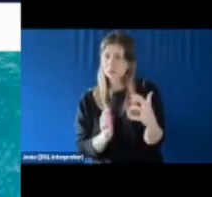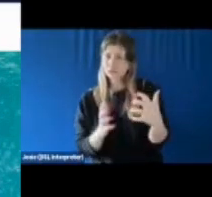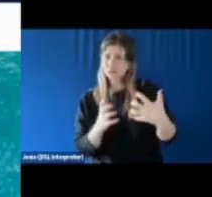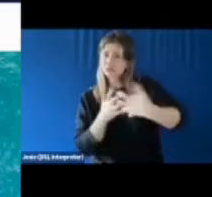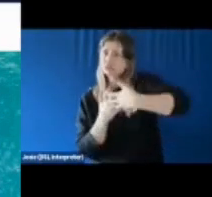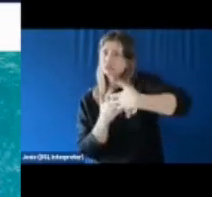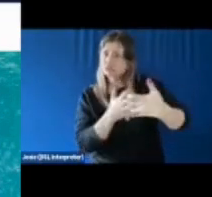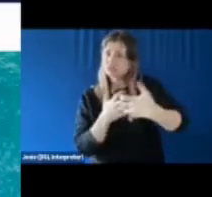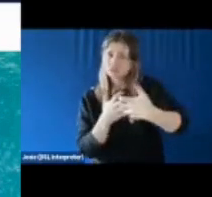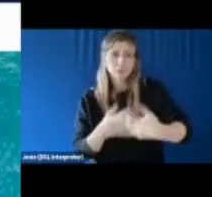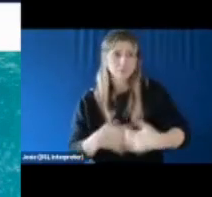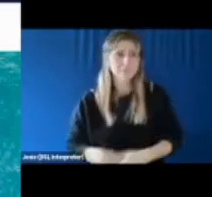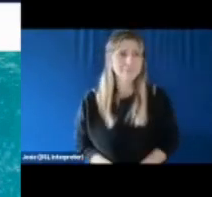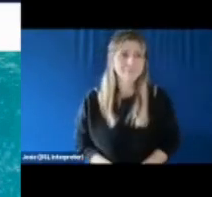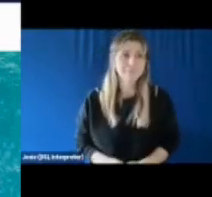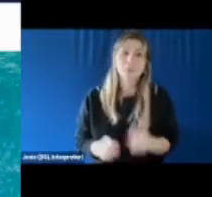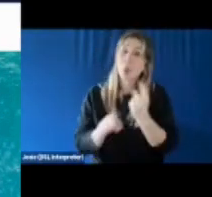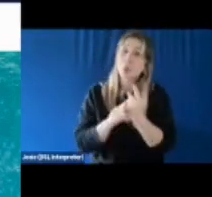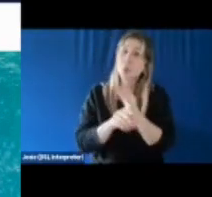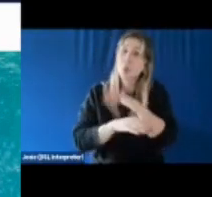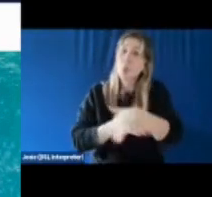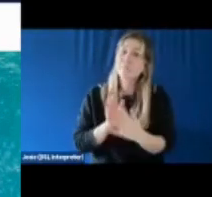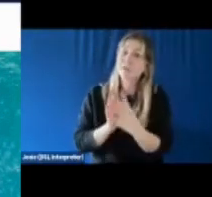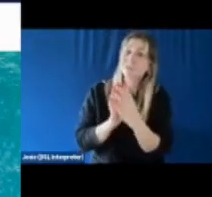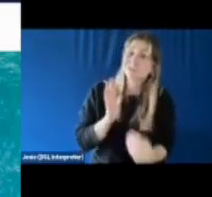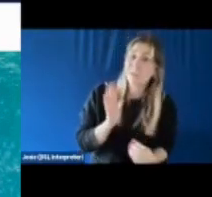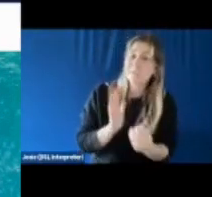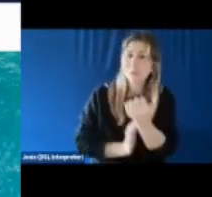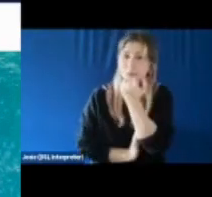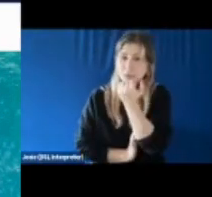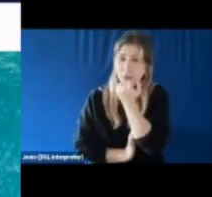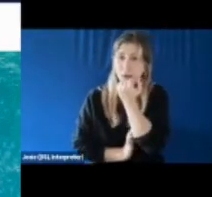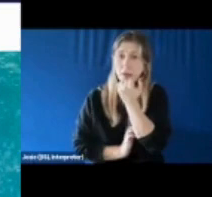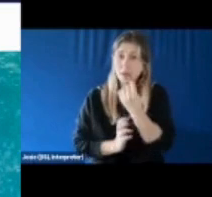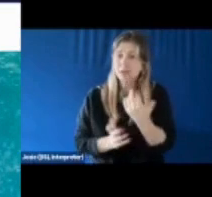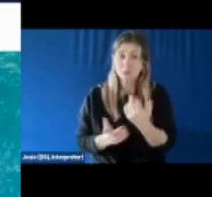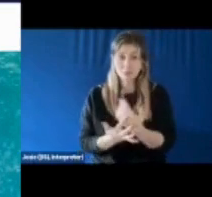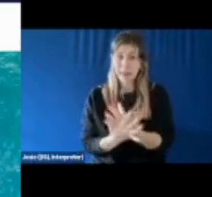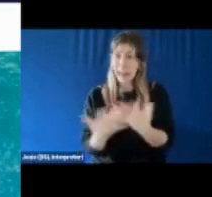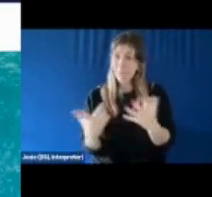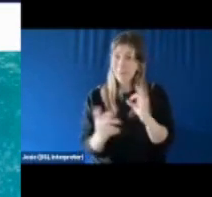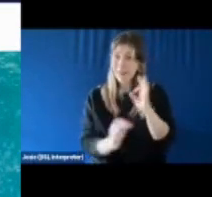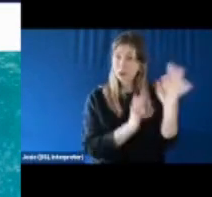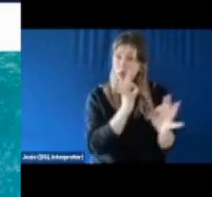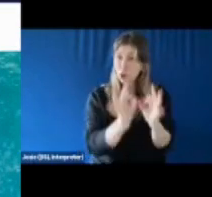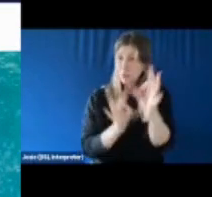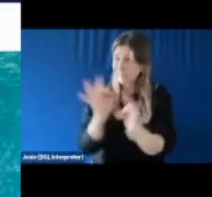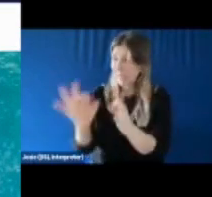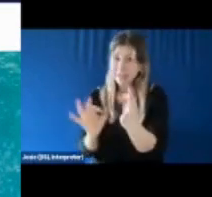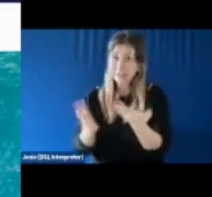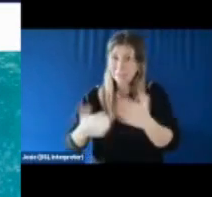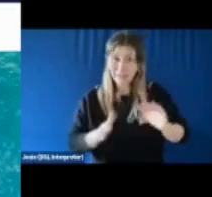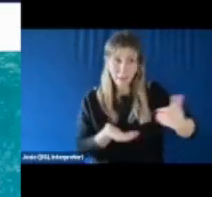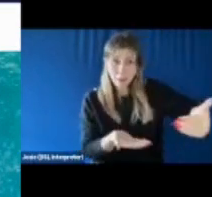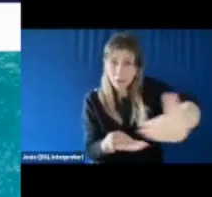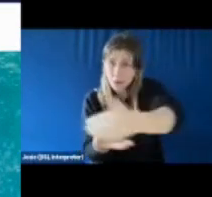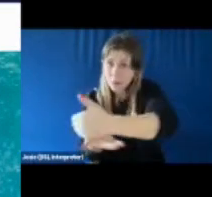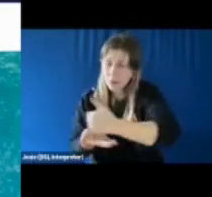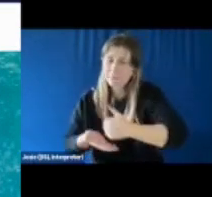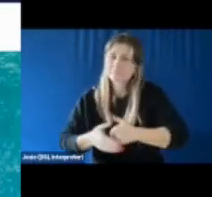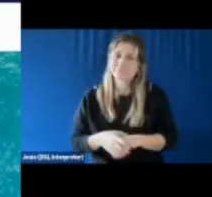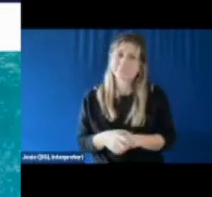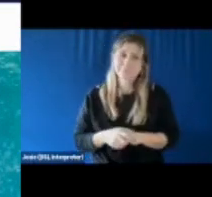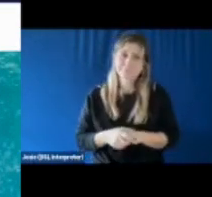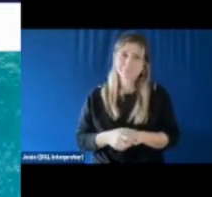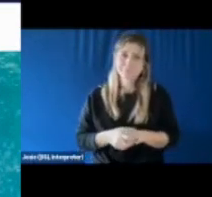When we talk about sample size, we mean the number of surveys that we collect. So why is that important? Well, the more surveys we have,